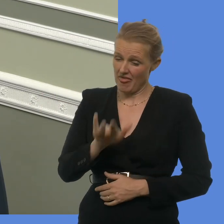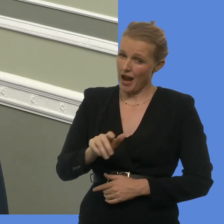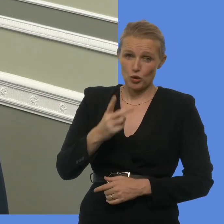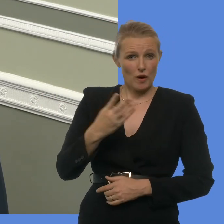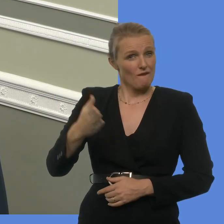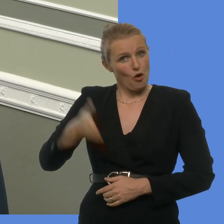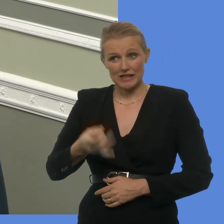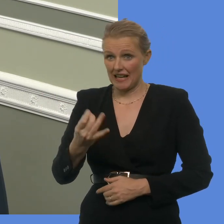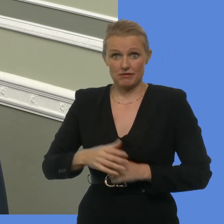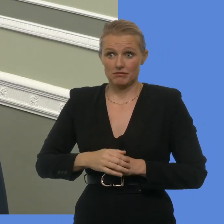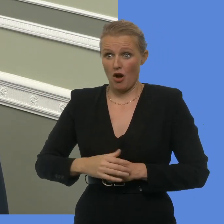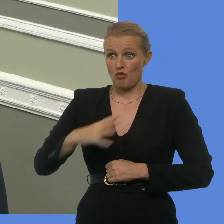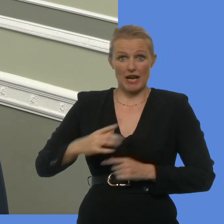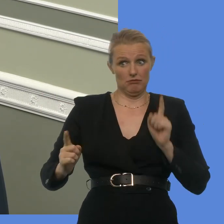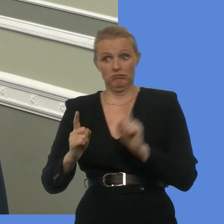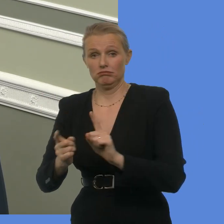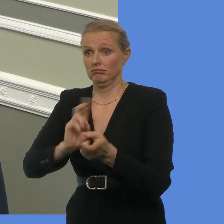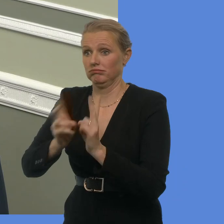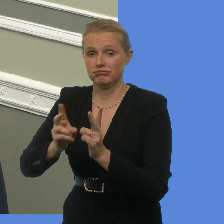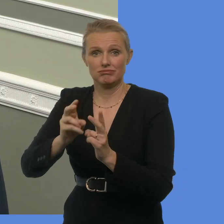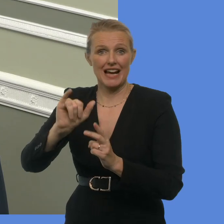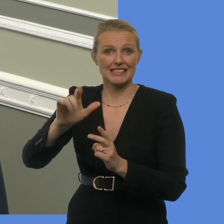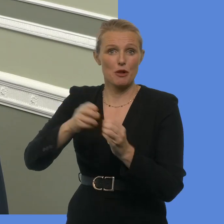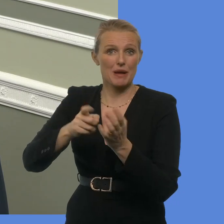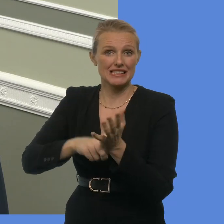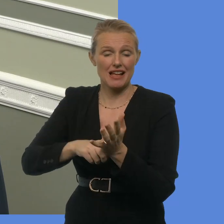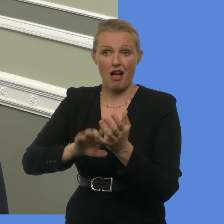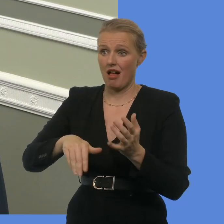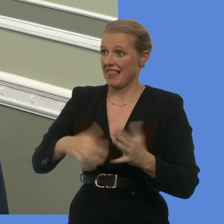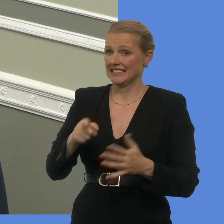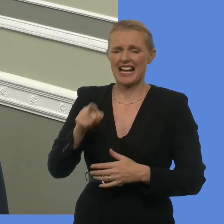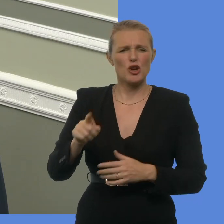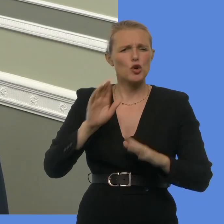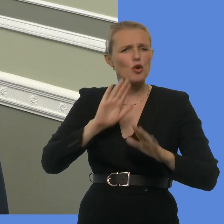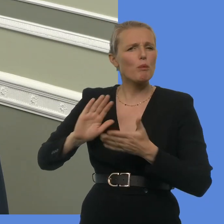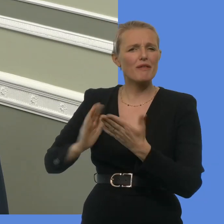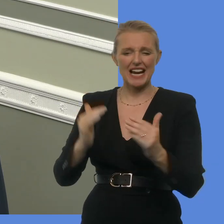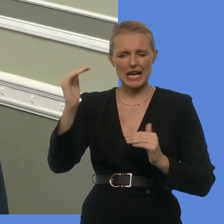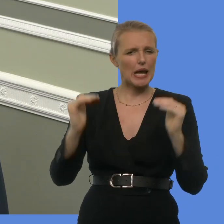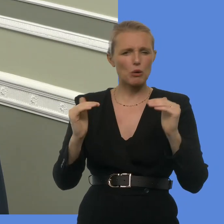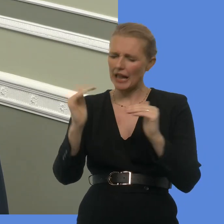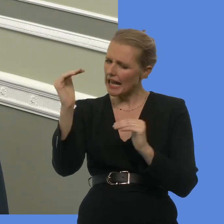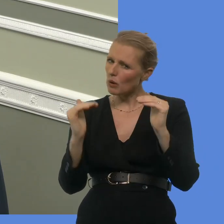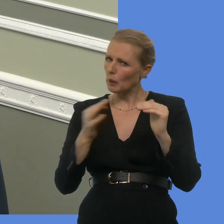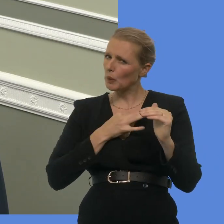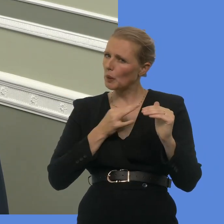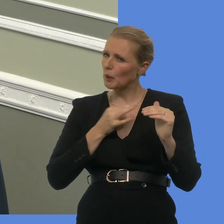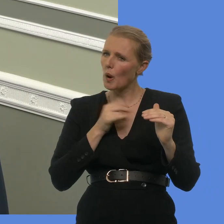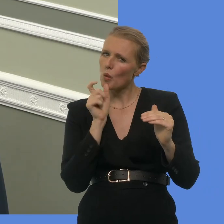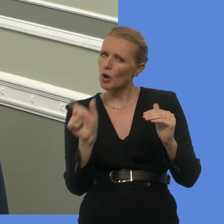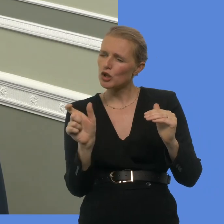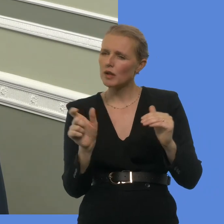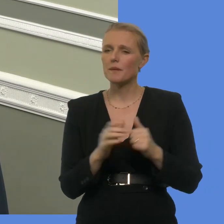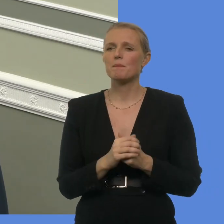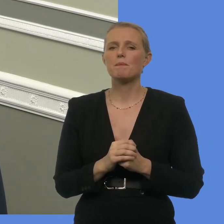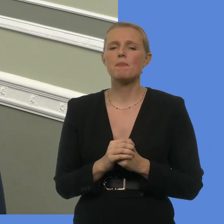can do ISL or BSL, you're not providing something which is equally accessible. In